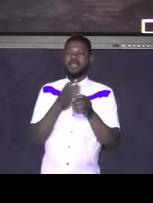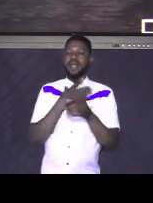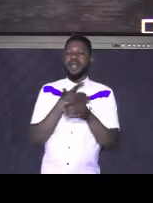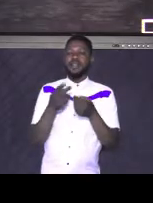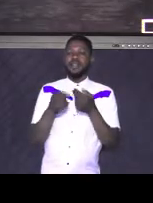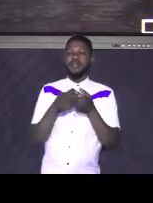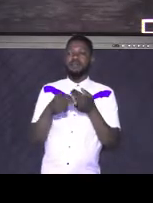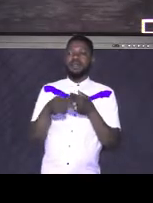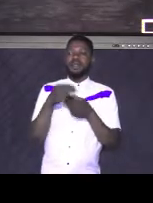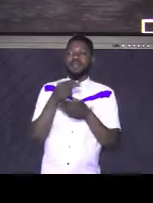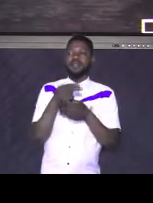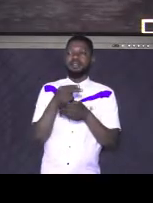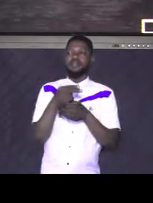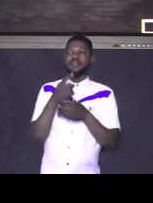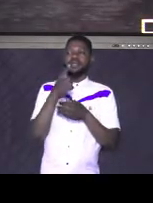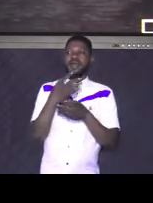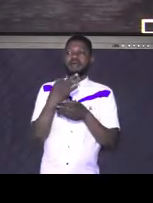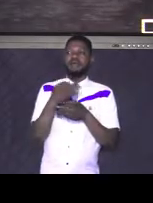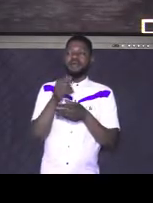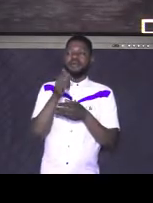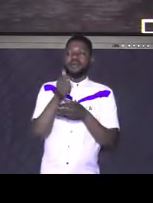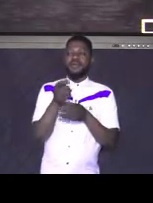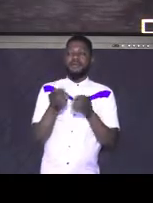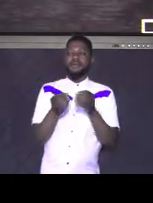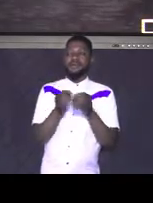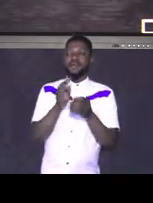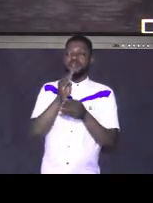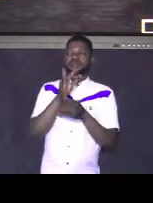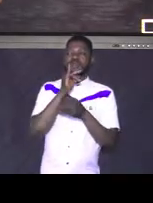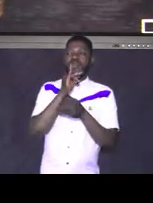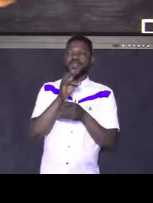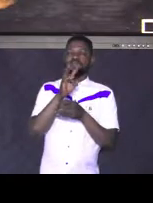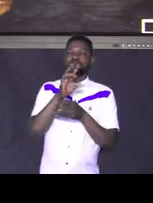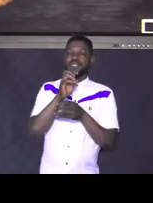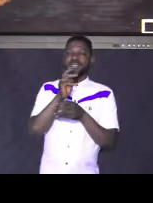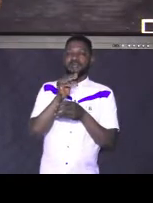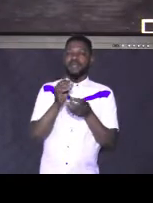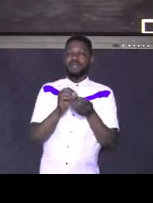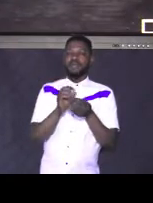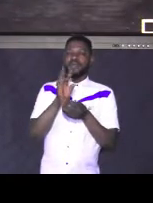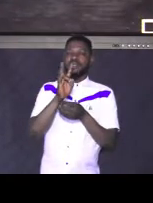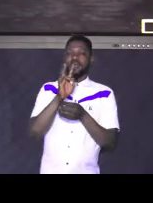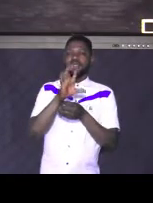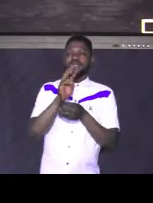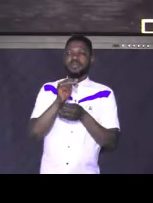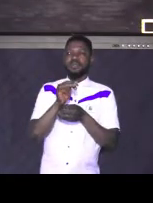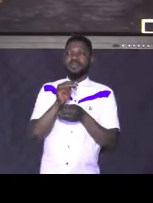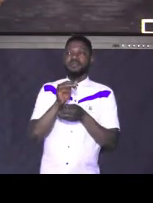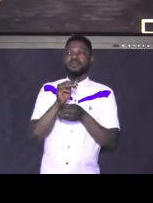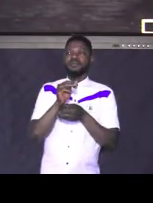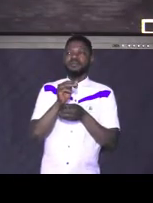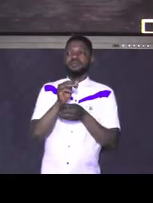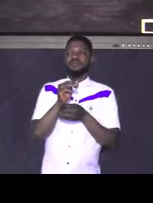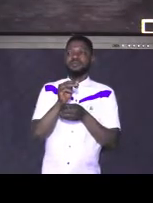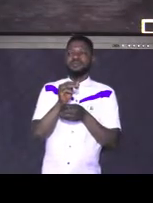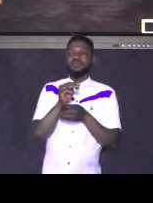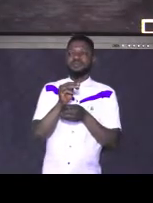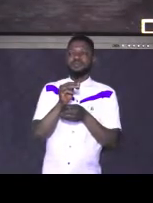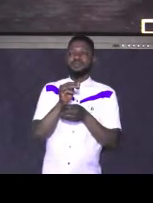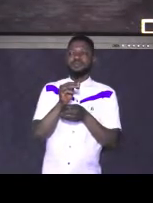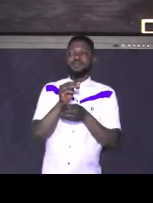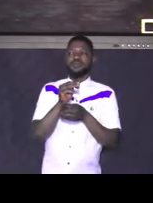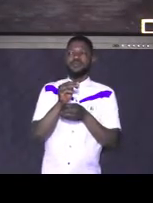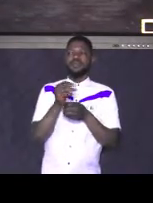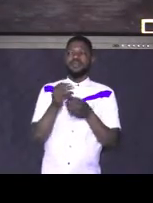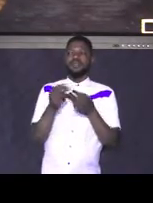the height. And so half of A plus B is half of 2 centimeters plus 7 centimeters. 2 plus 7 centimeters, 2 centimeters